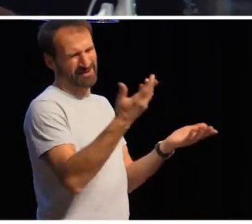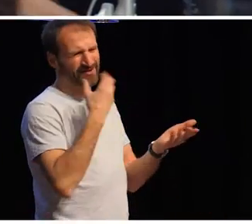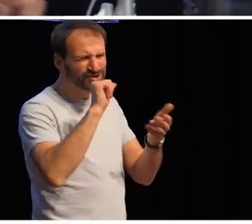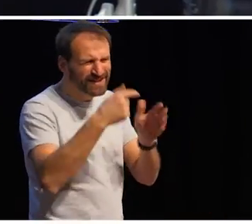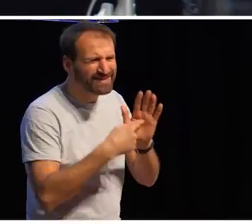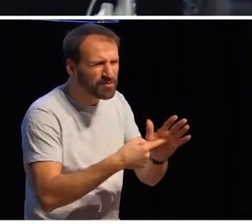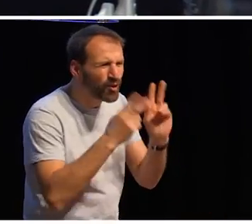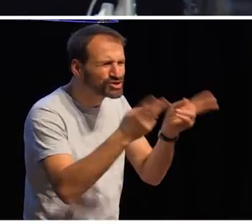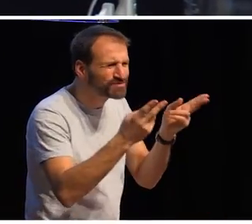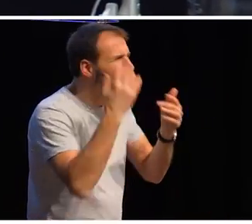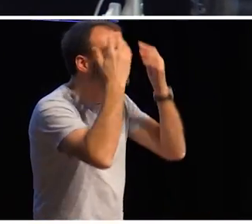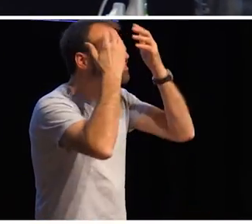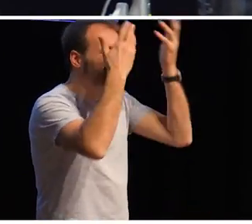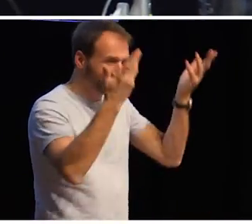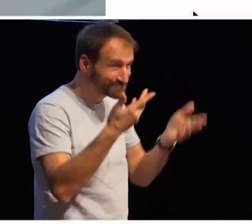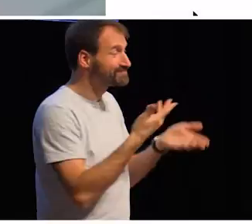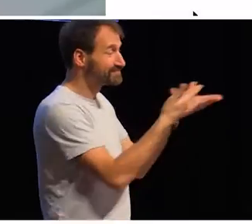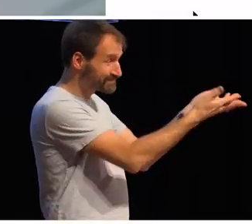have.